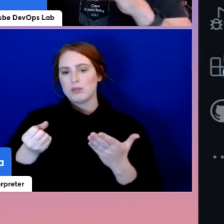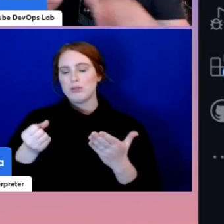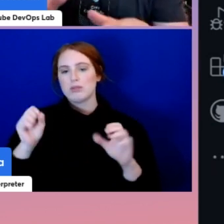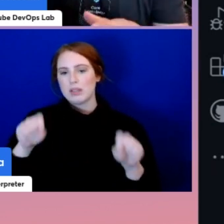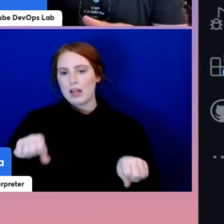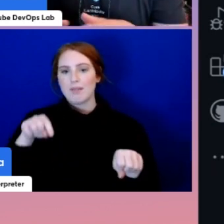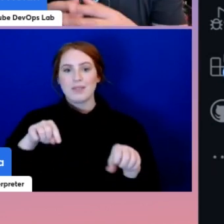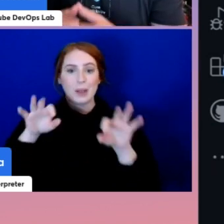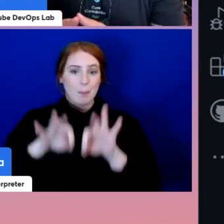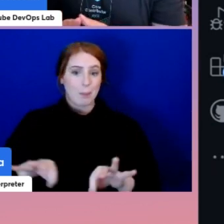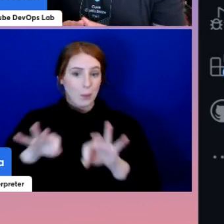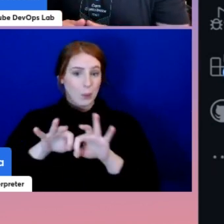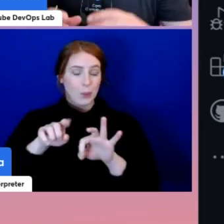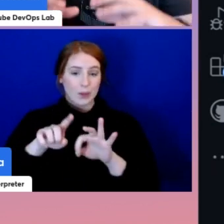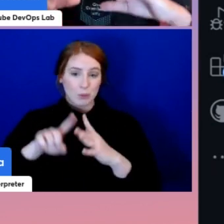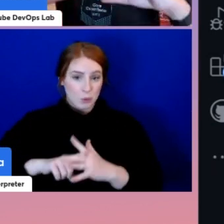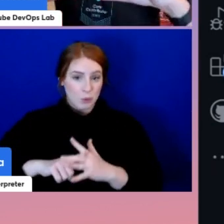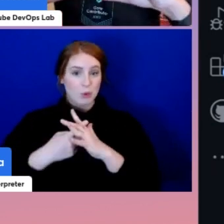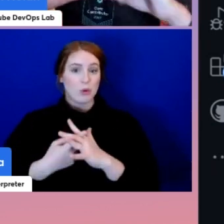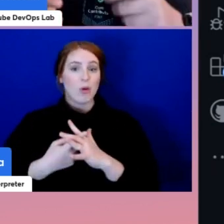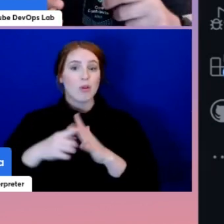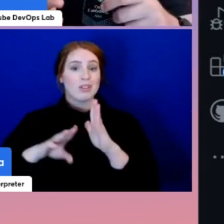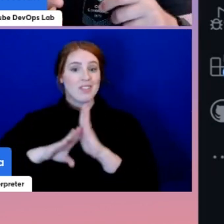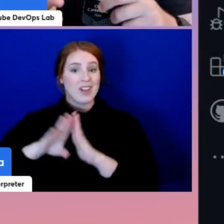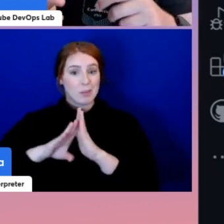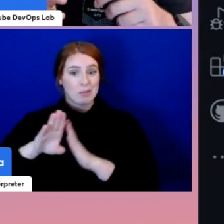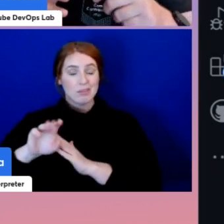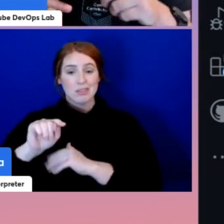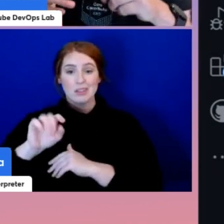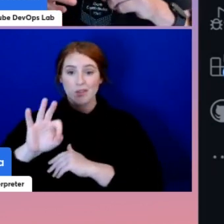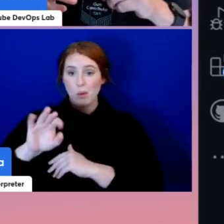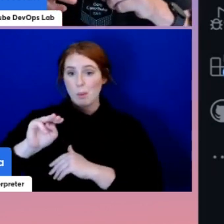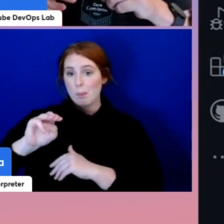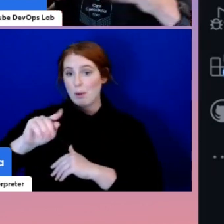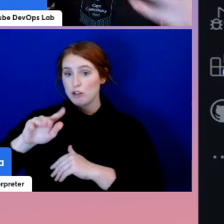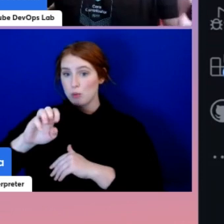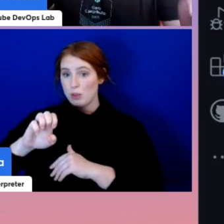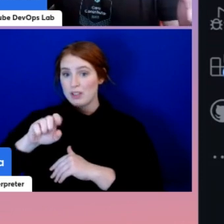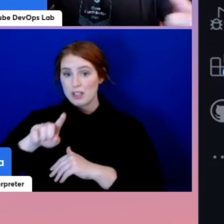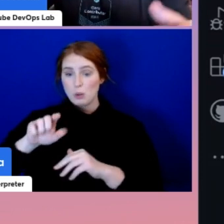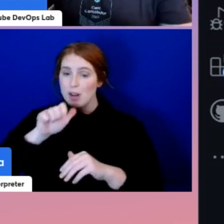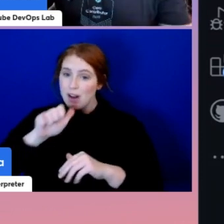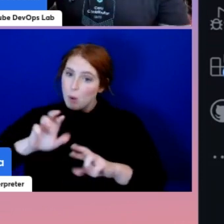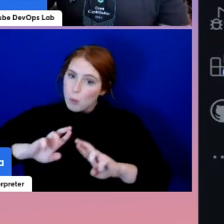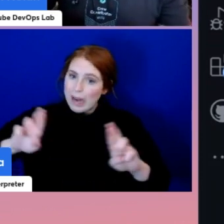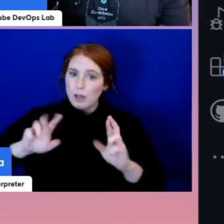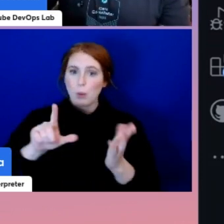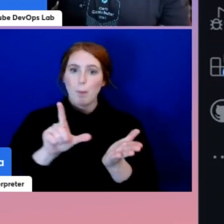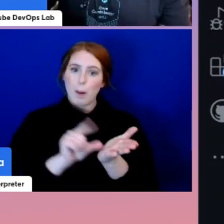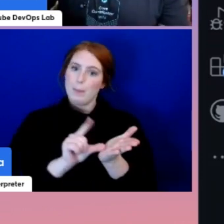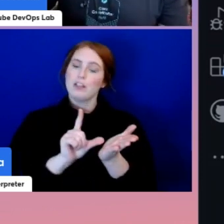start developing Terraform modules and you're not just ready to publish these.